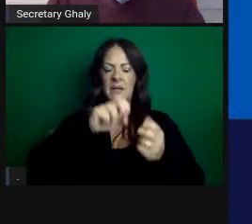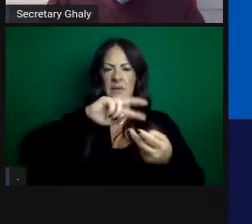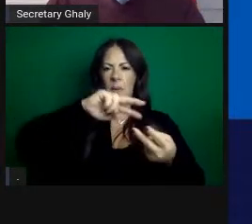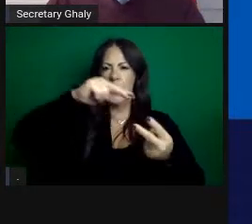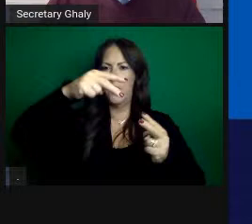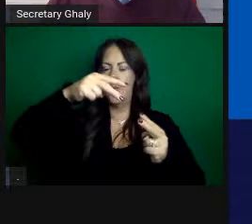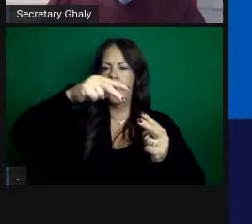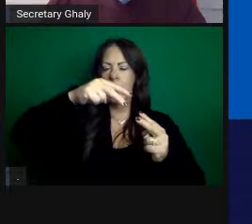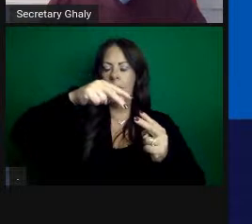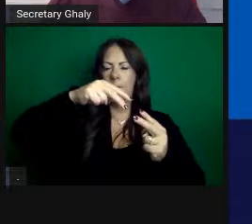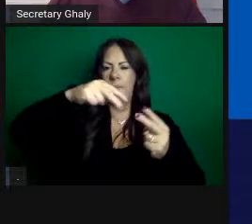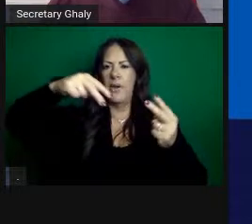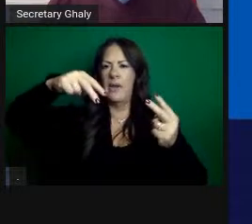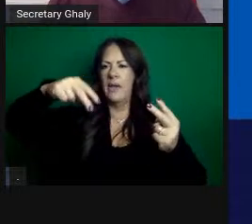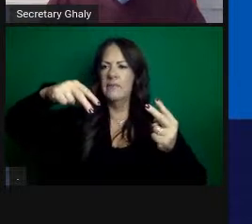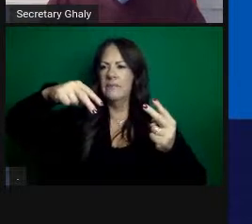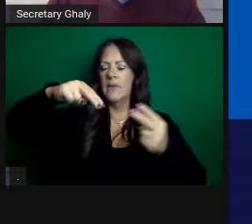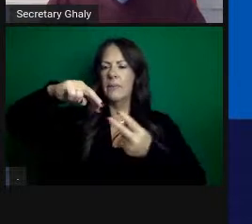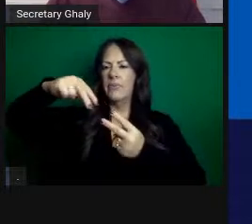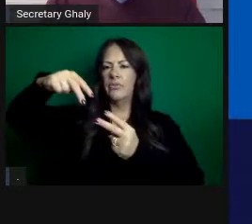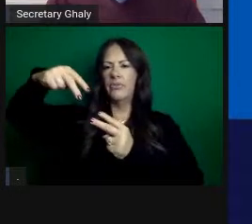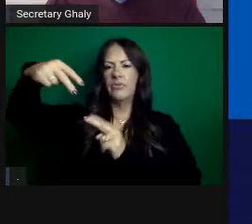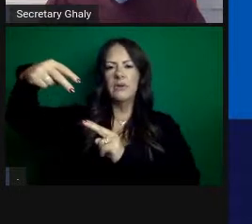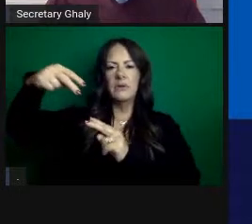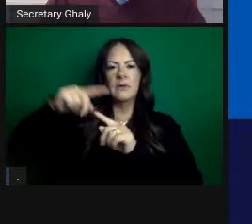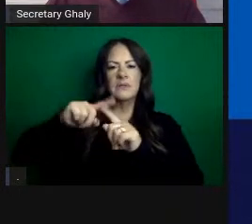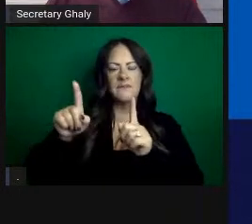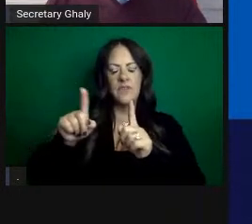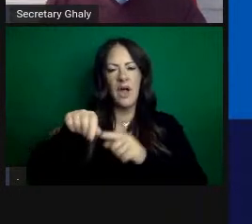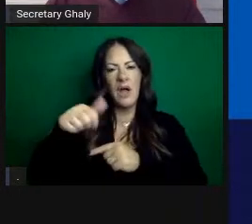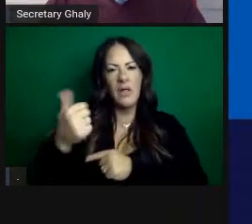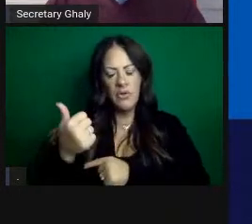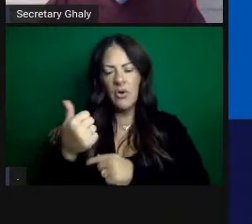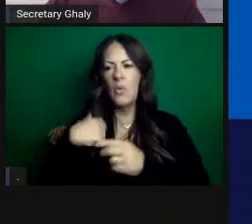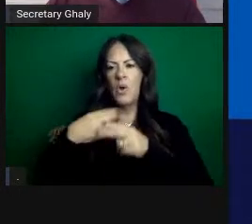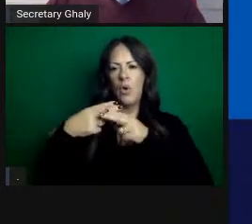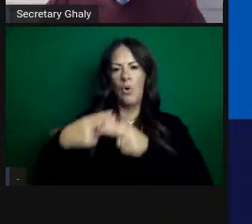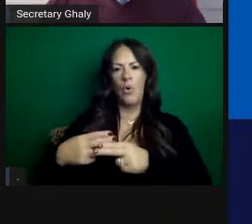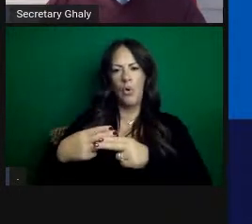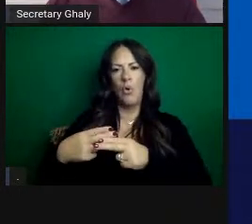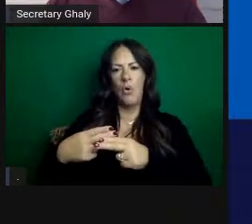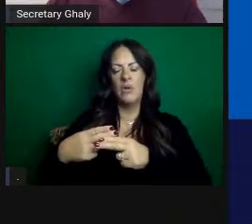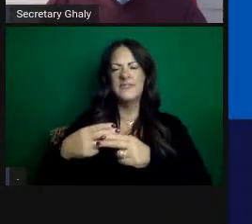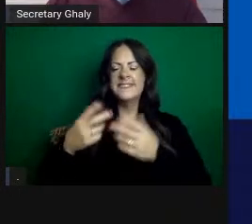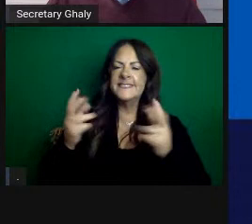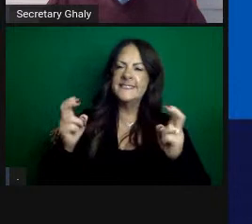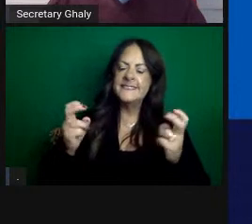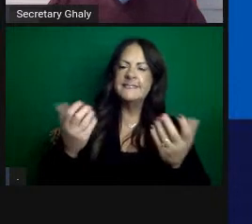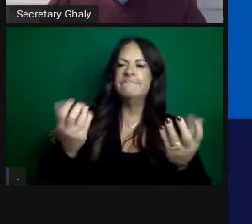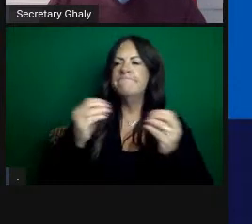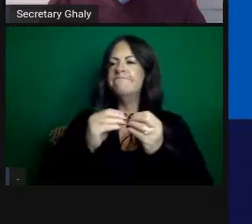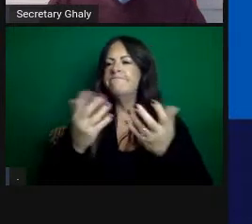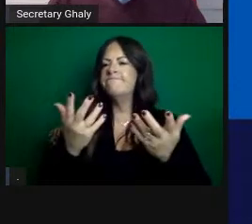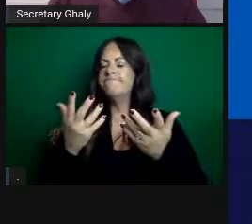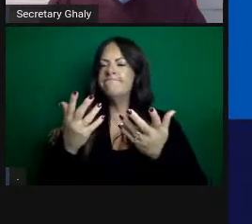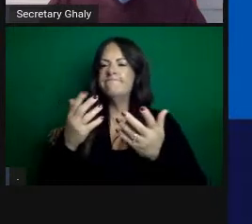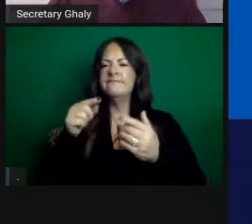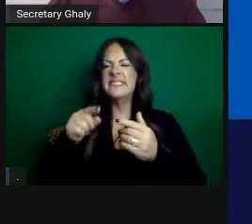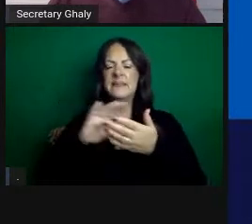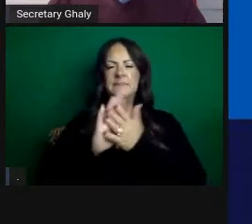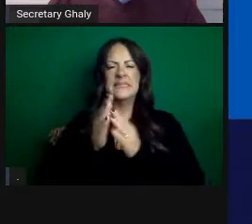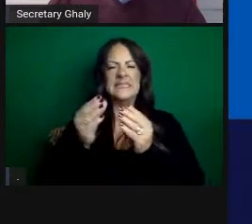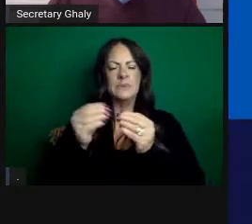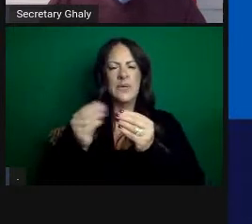of those mutations are meaningful and create what I call additional stickiness, more